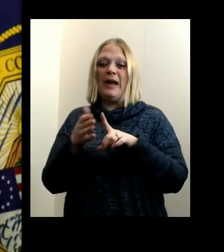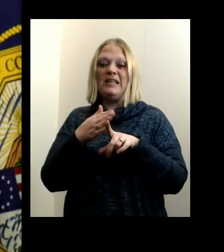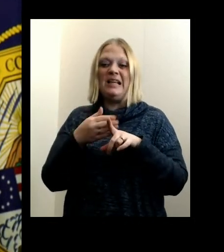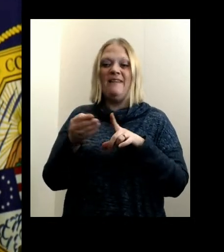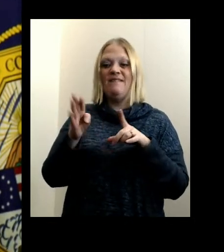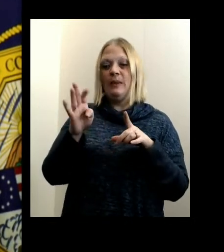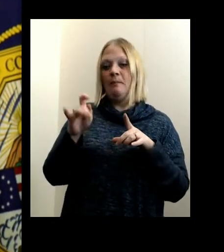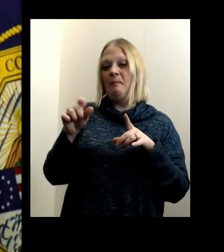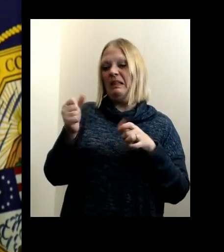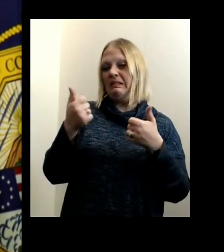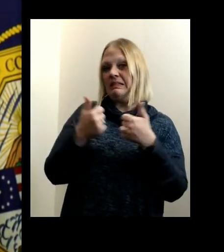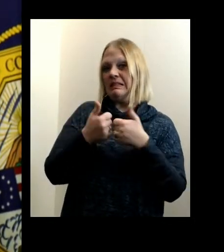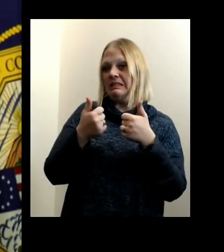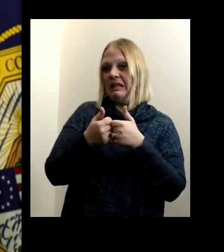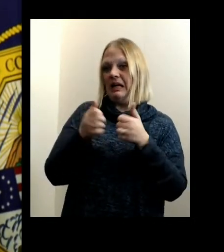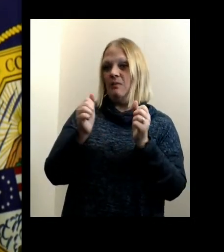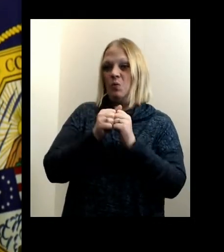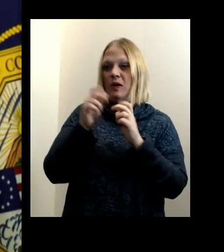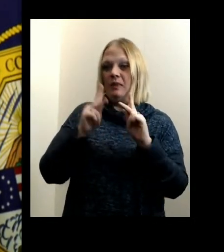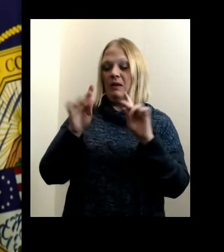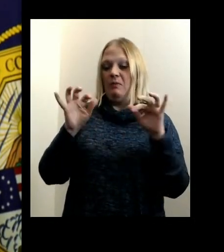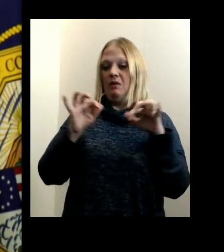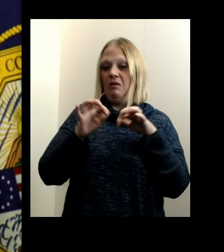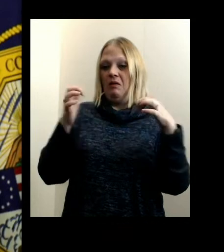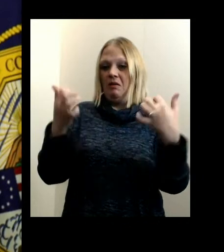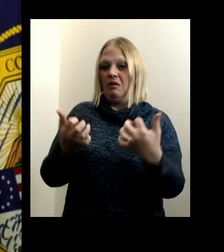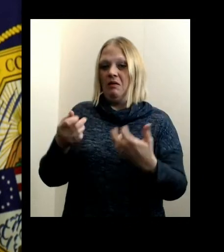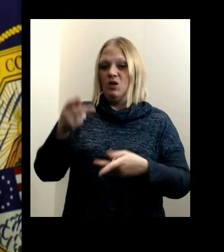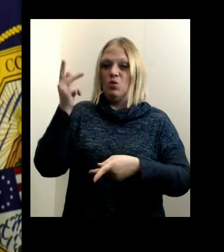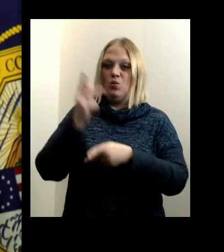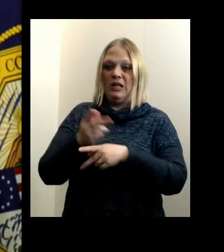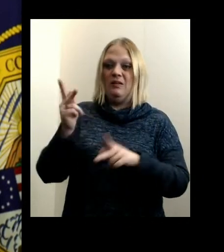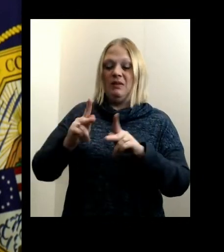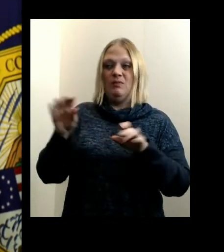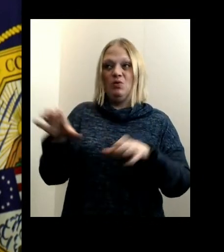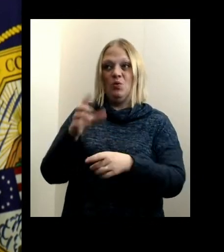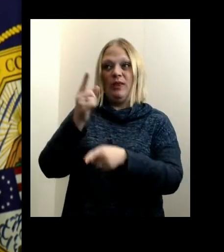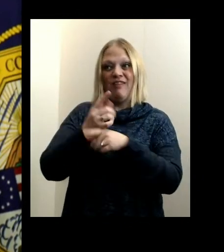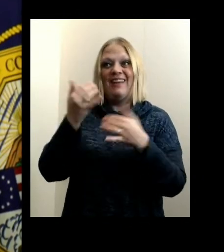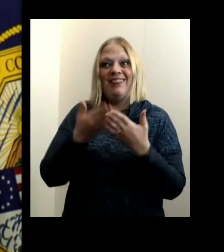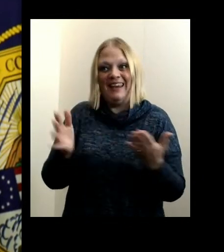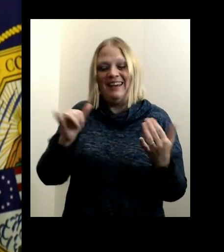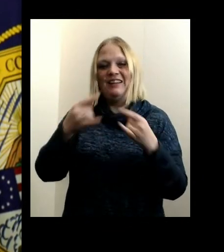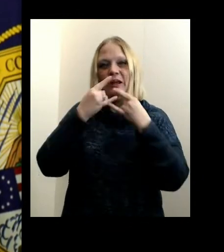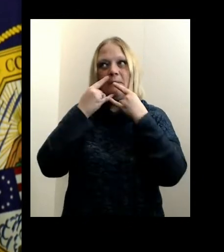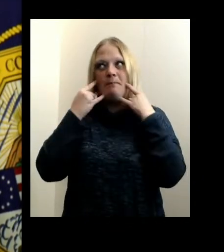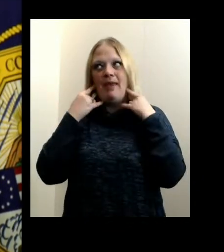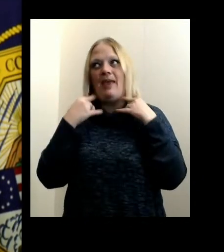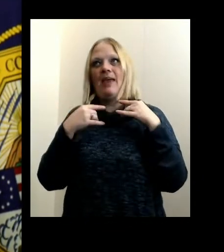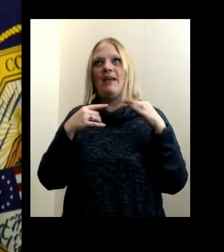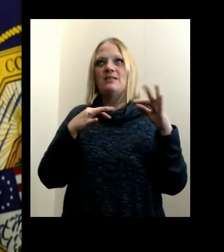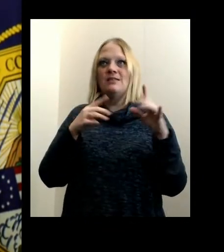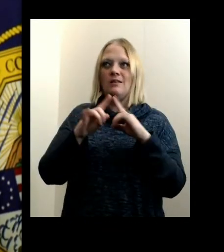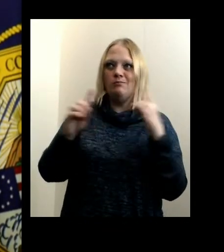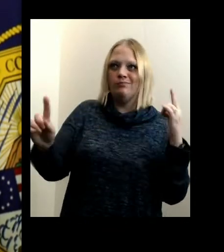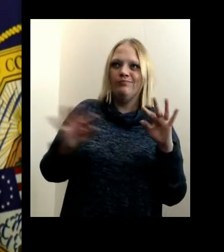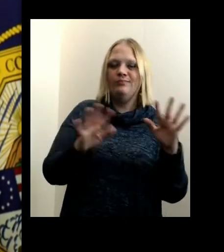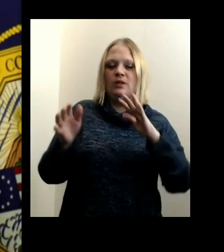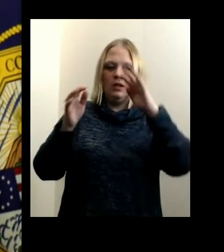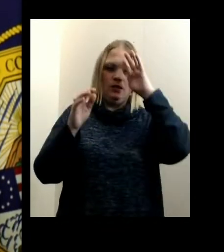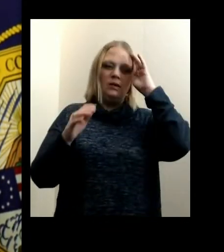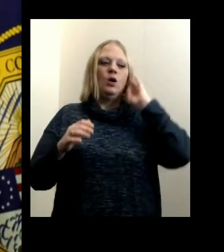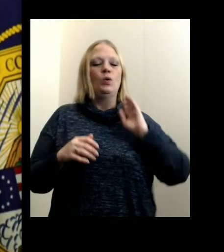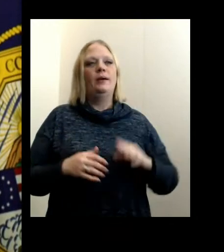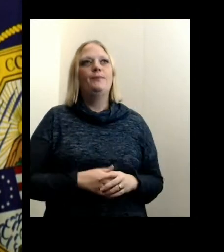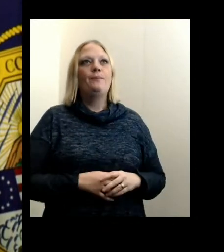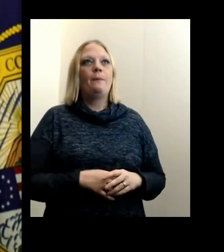game with fans in the stand goes as trying to keep people to do the right things like wear masks and mind their distancing? Well, for